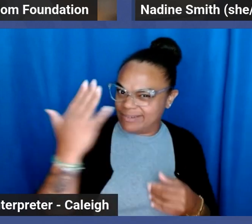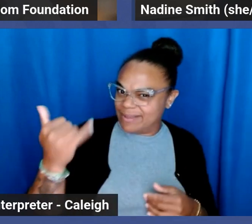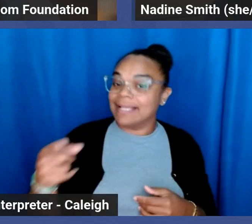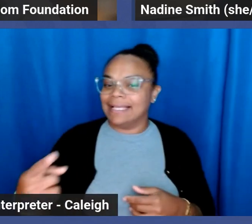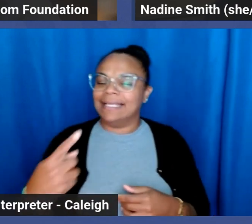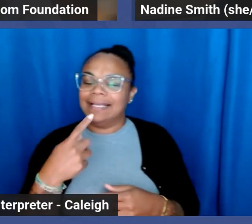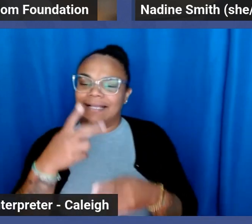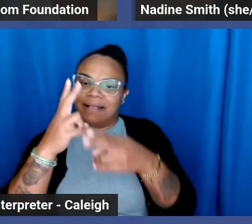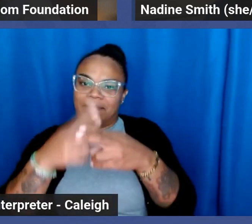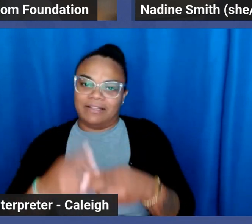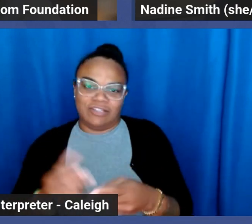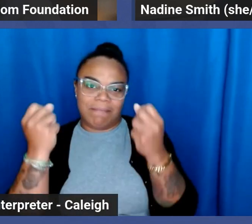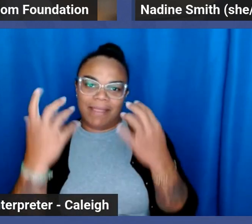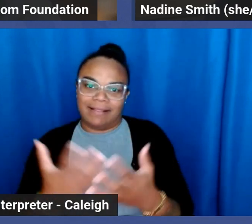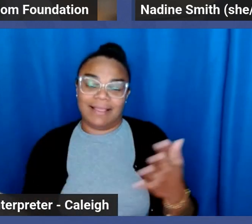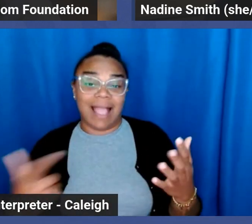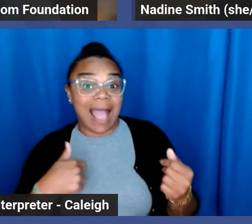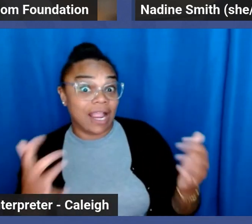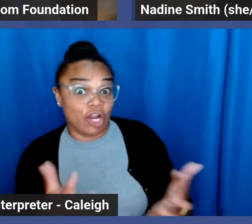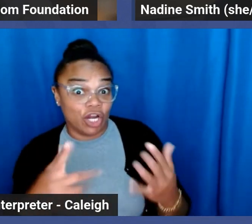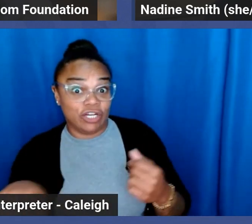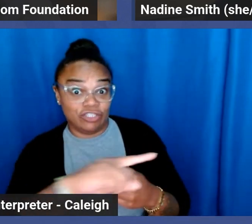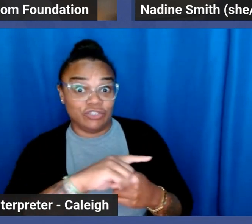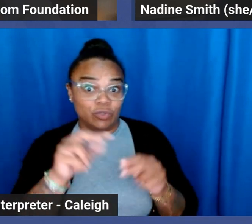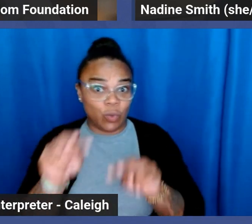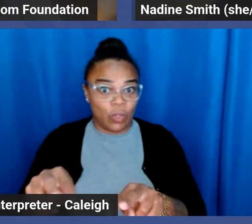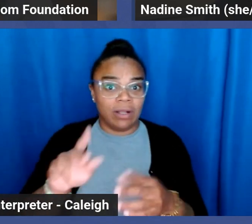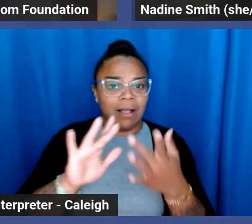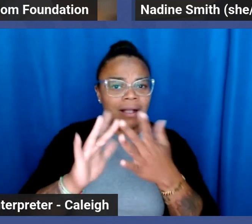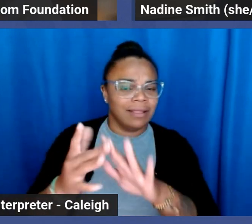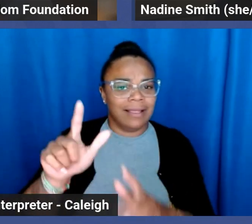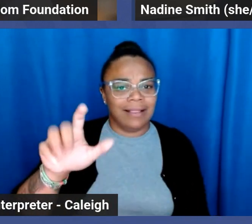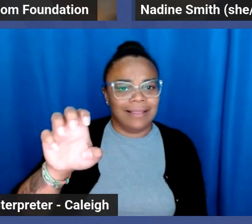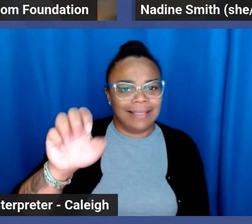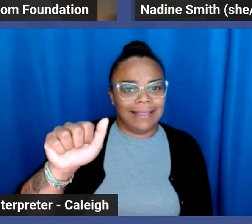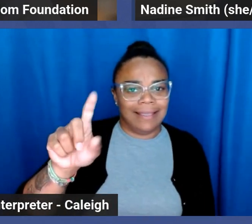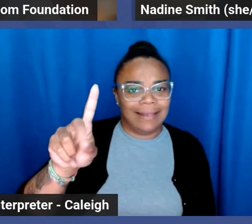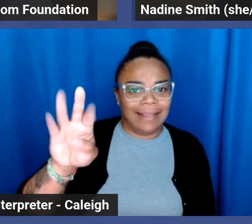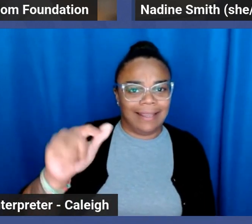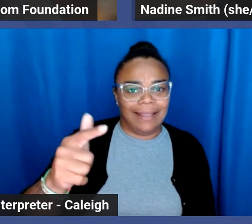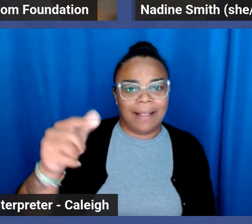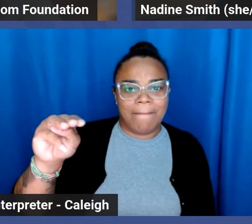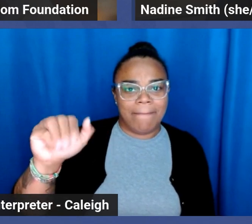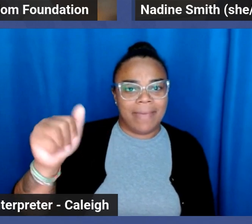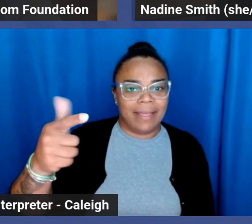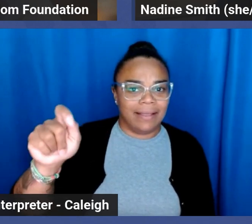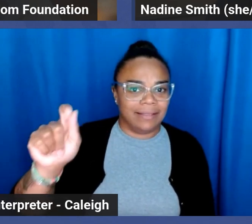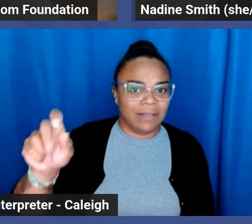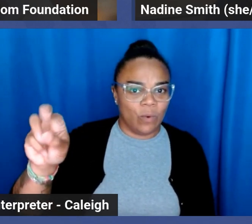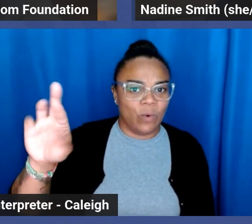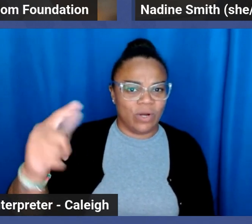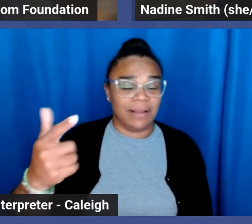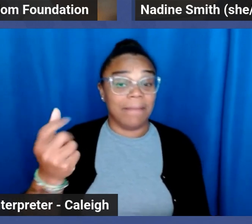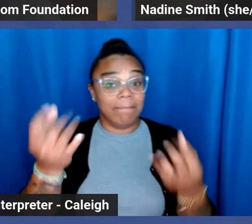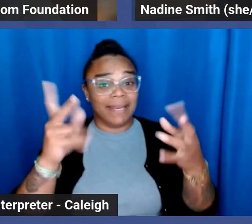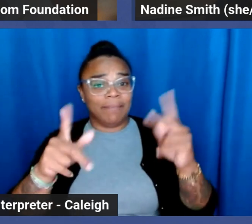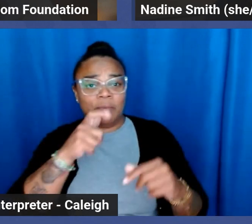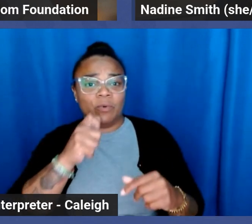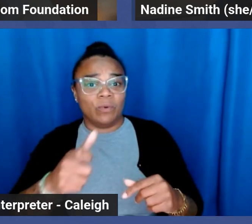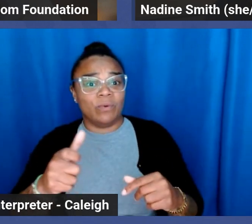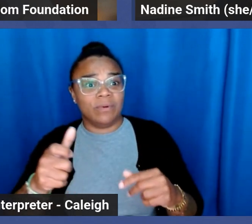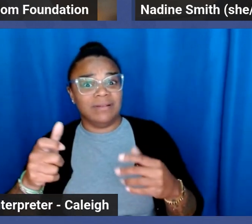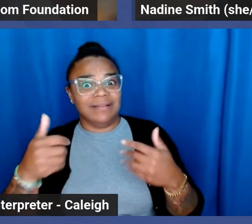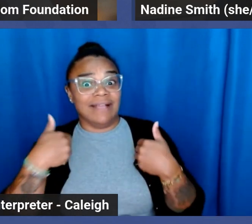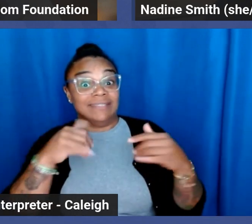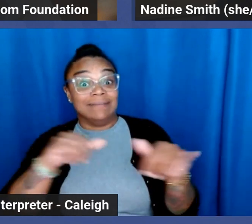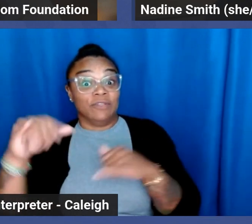I do encourage folks to check out leavingmaga.org, because he puts up stories from people who have taken a similar journey.